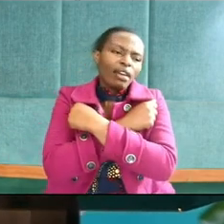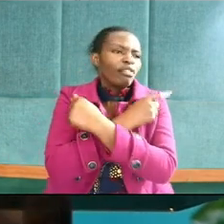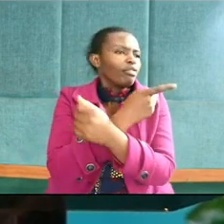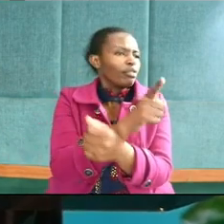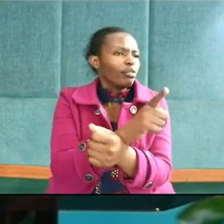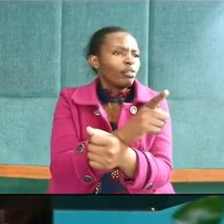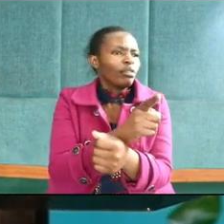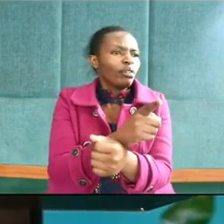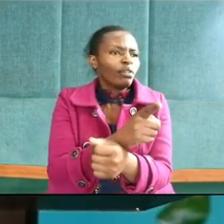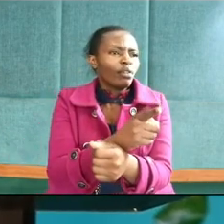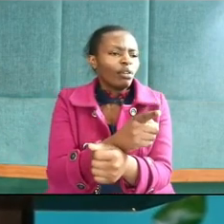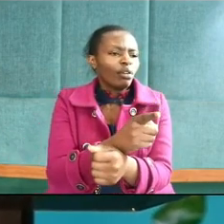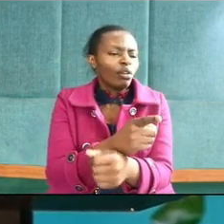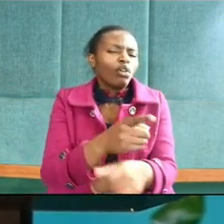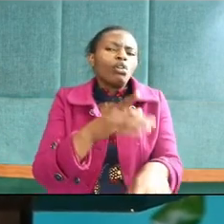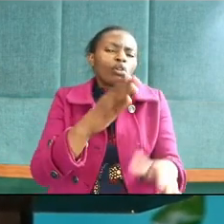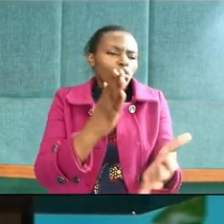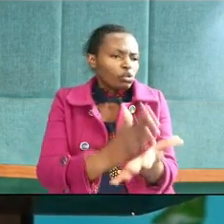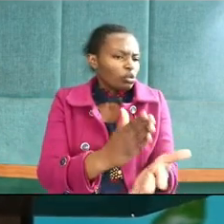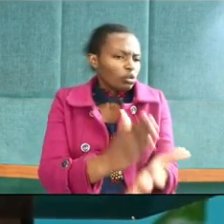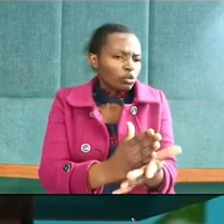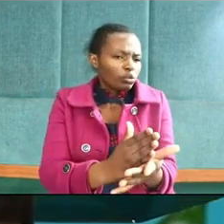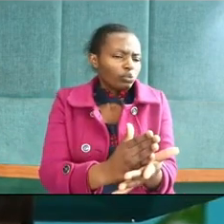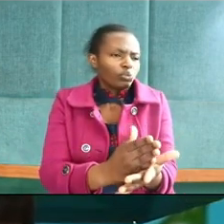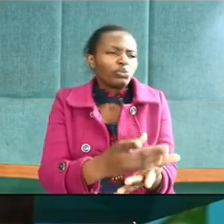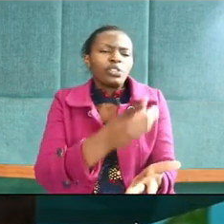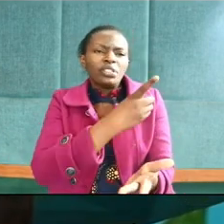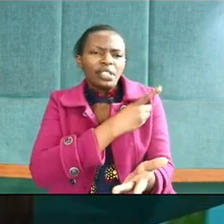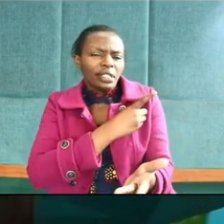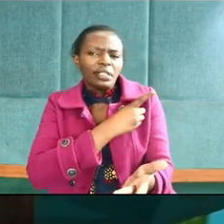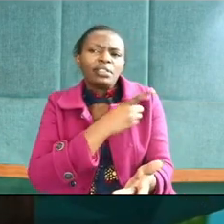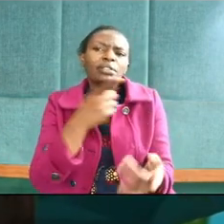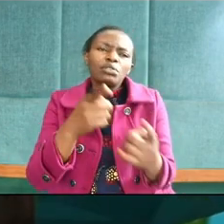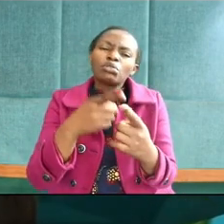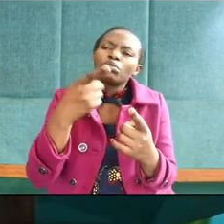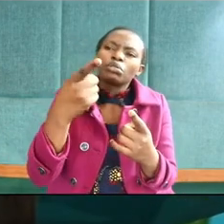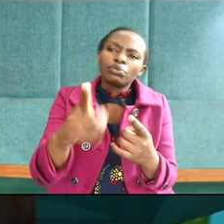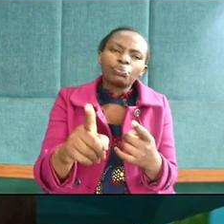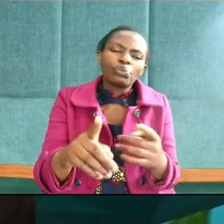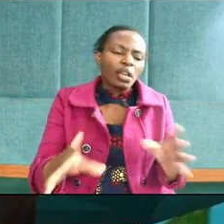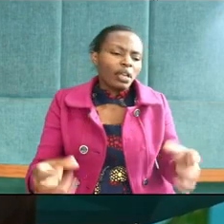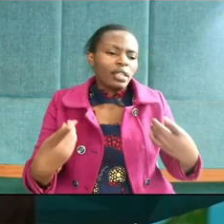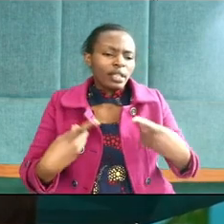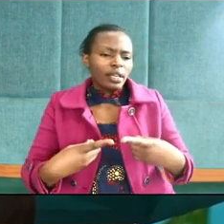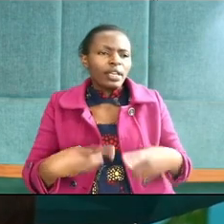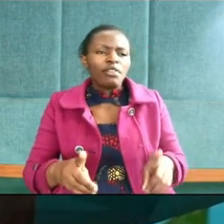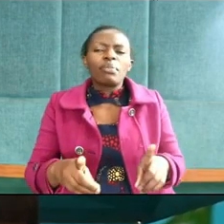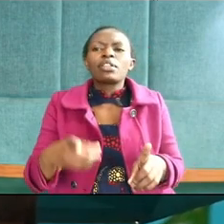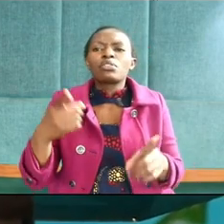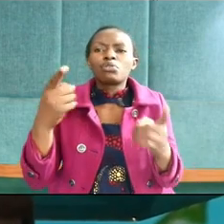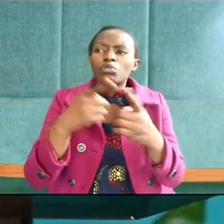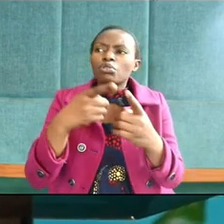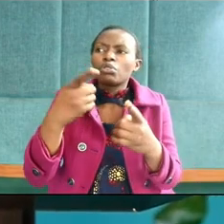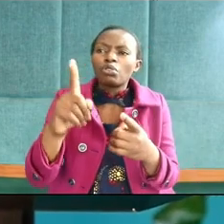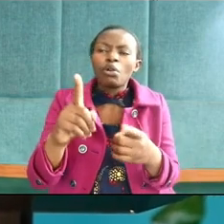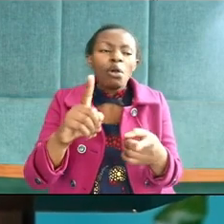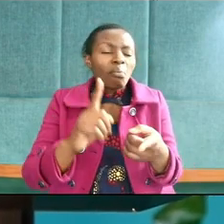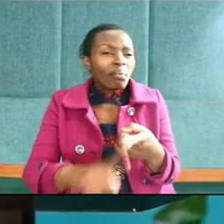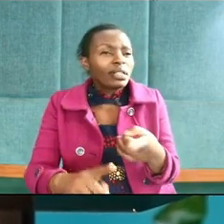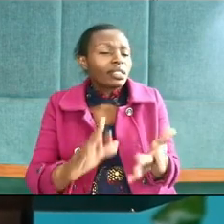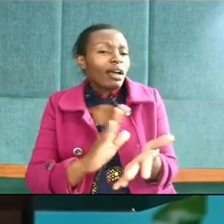yes, they are so dear to you, they gave birth to you, but there are certain things that starts and ends within